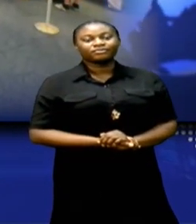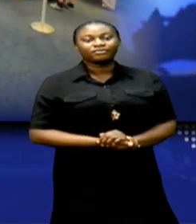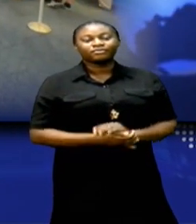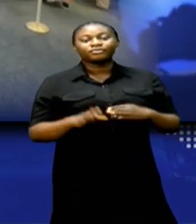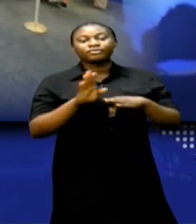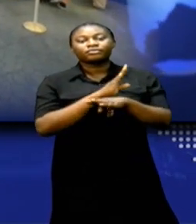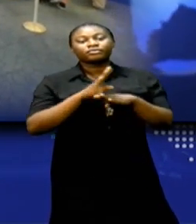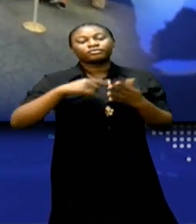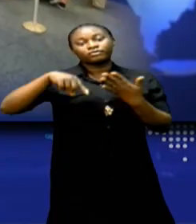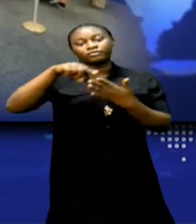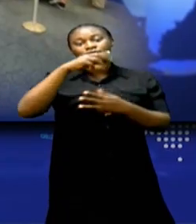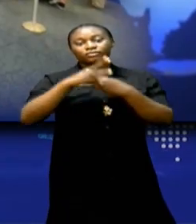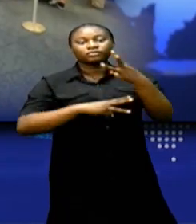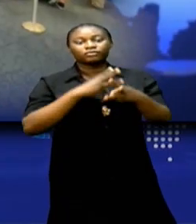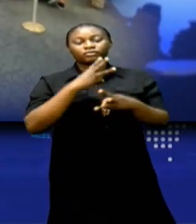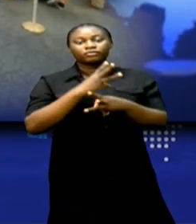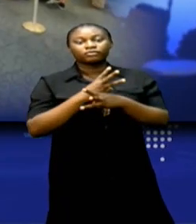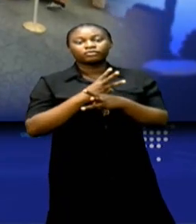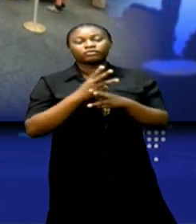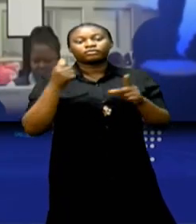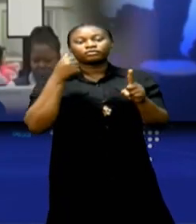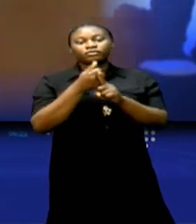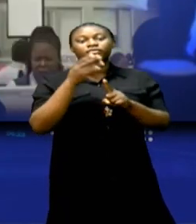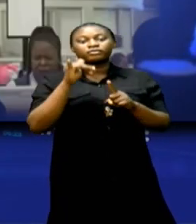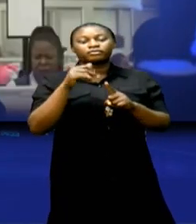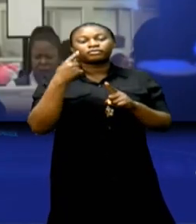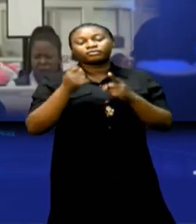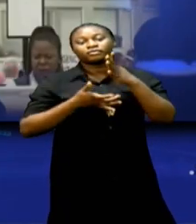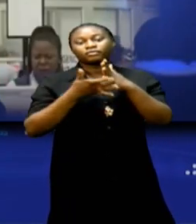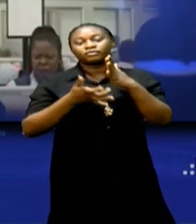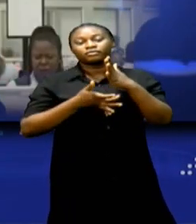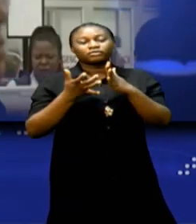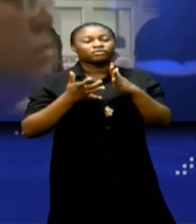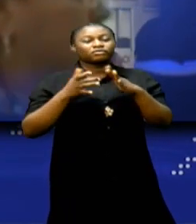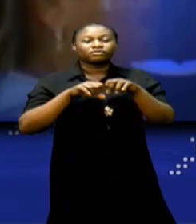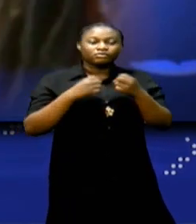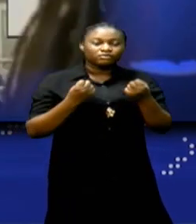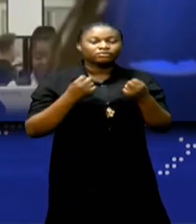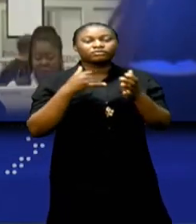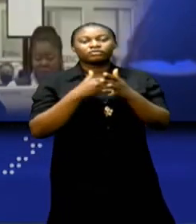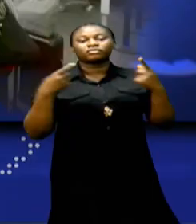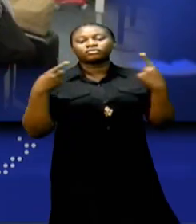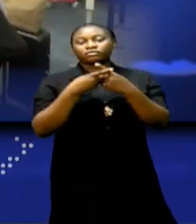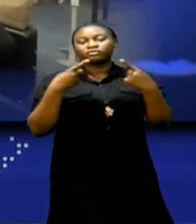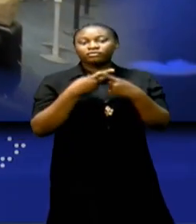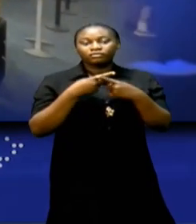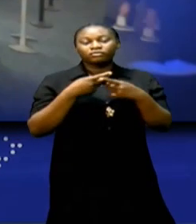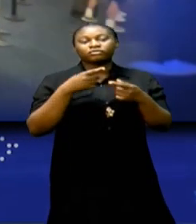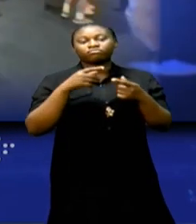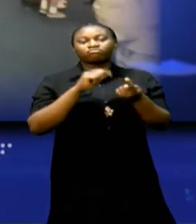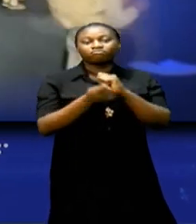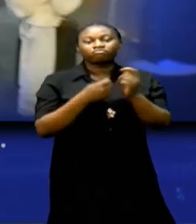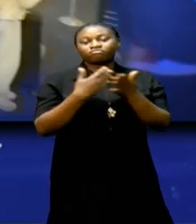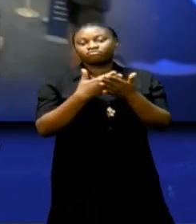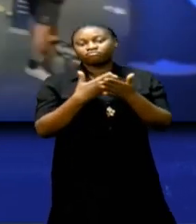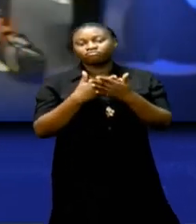Business around the world hit by major information technology outage, disrupting transactions, airlines and banking